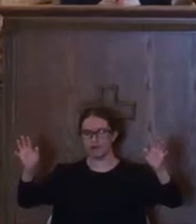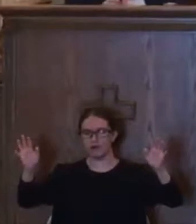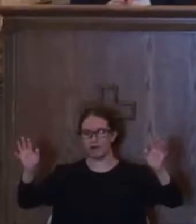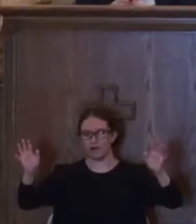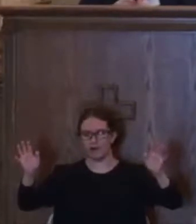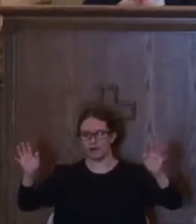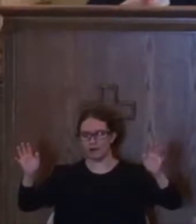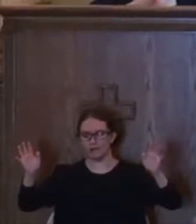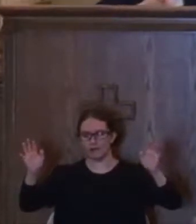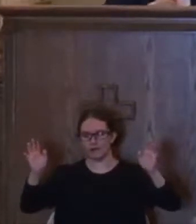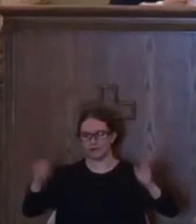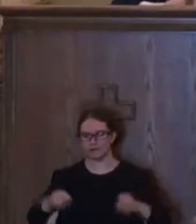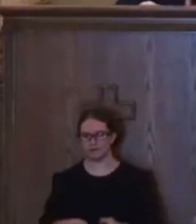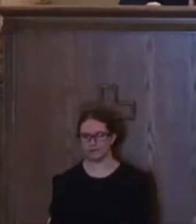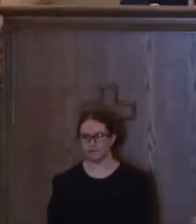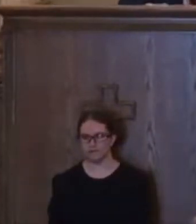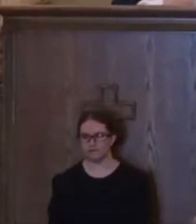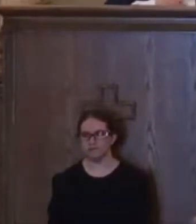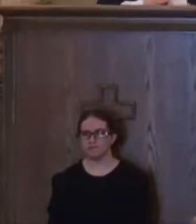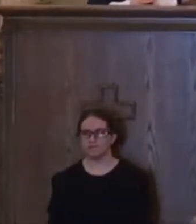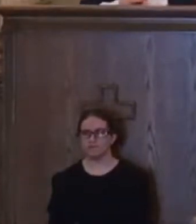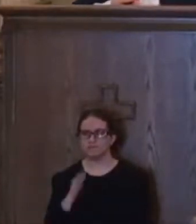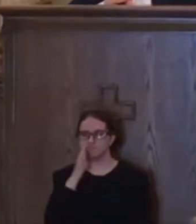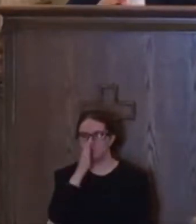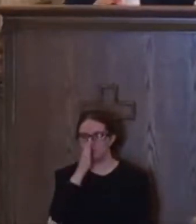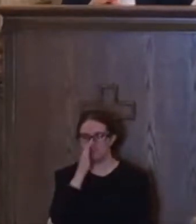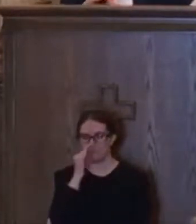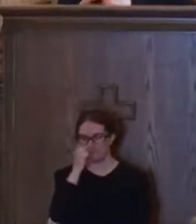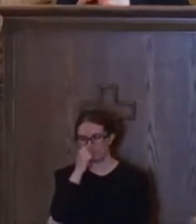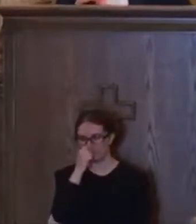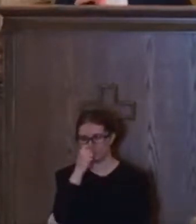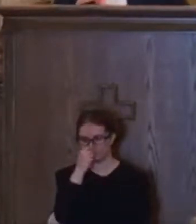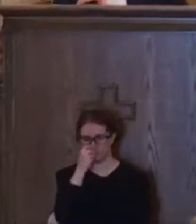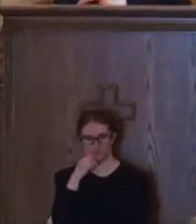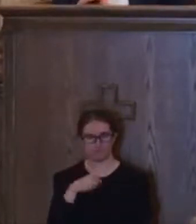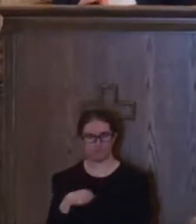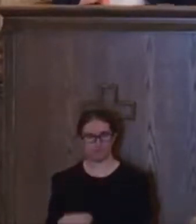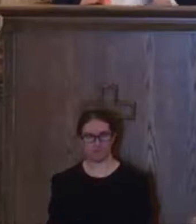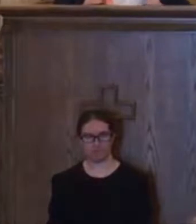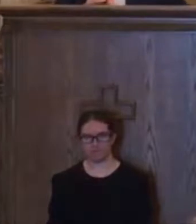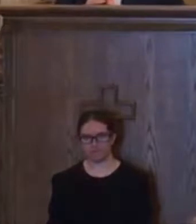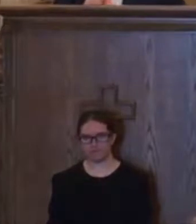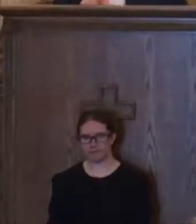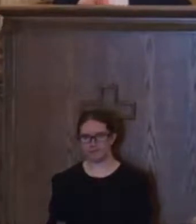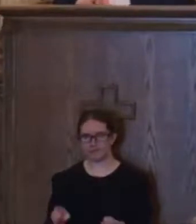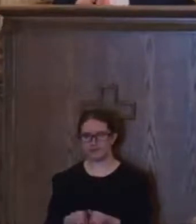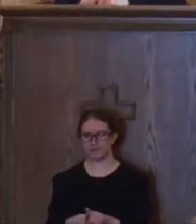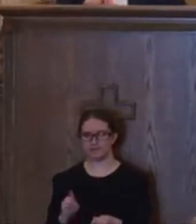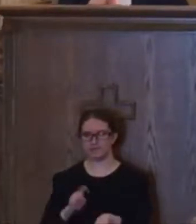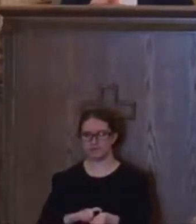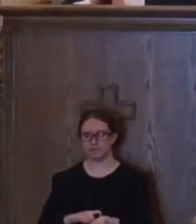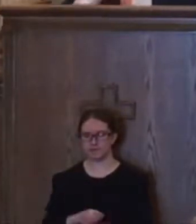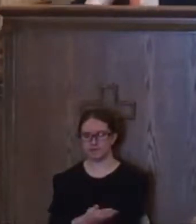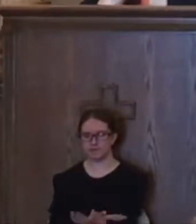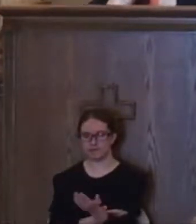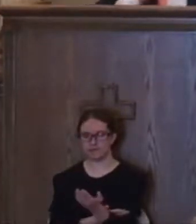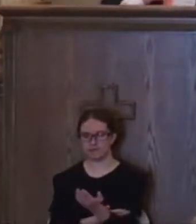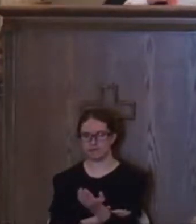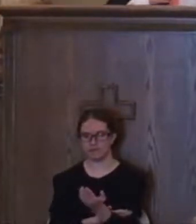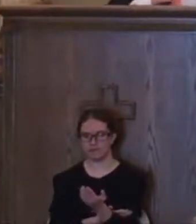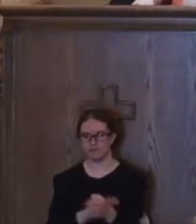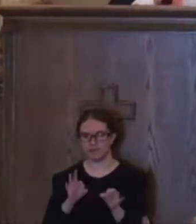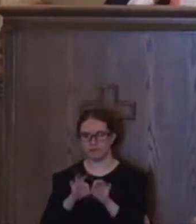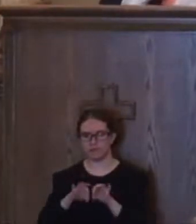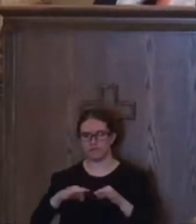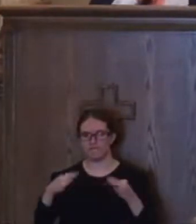Hallelujah, hallelujah. Amen. And then at the same time this morning, I wake up to a